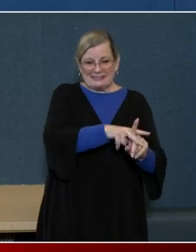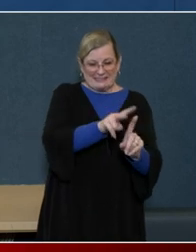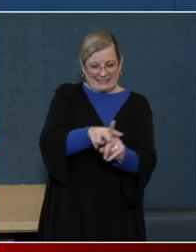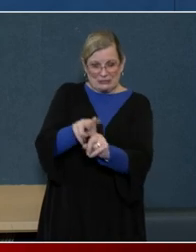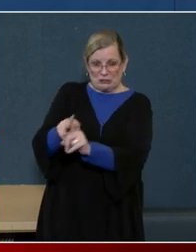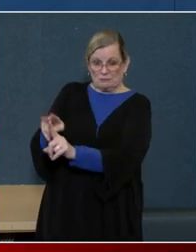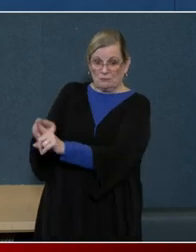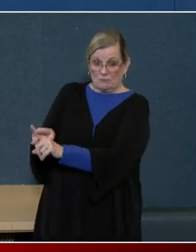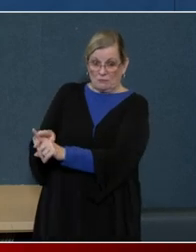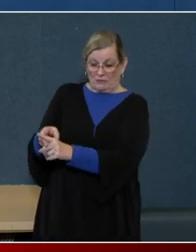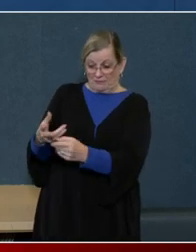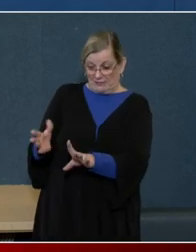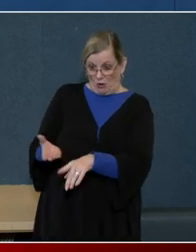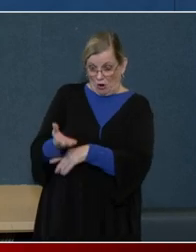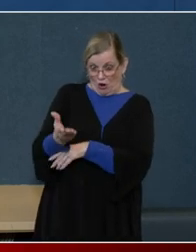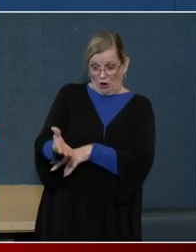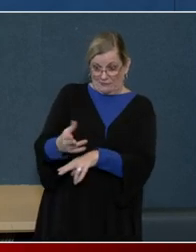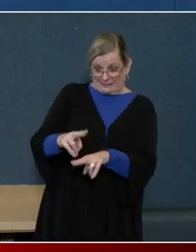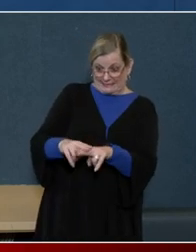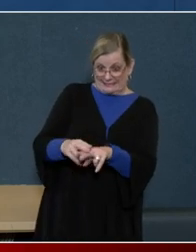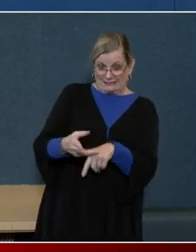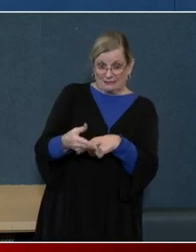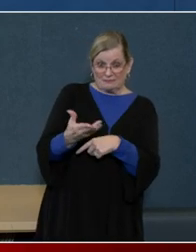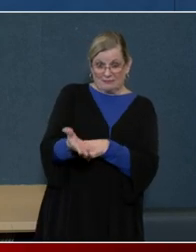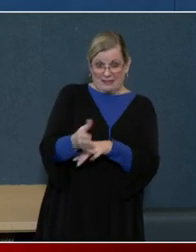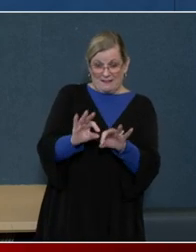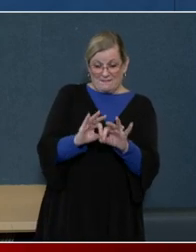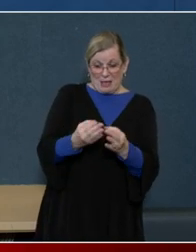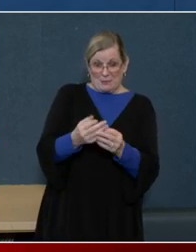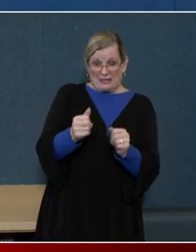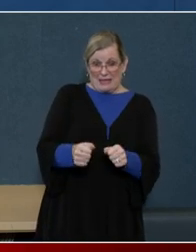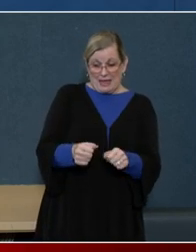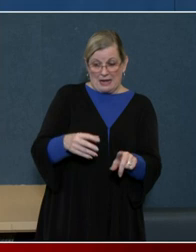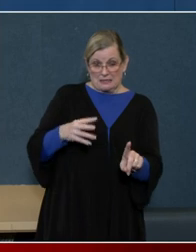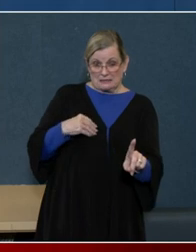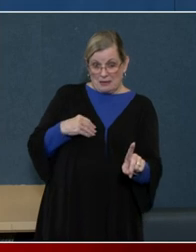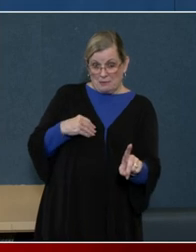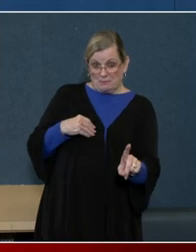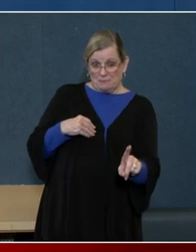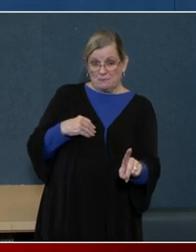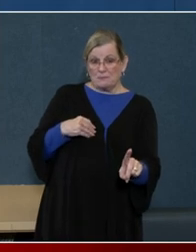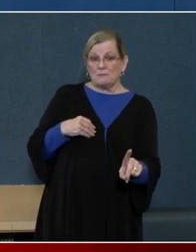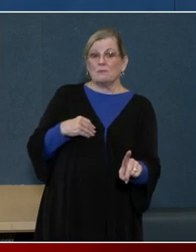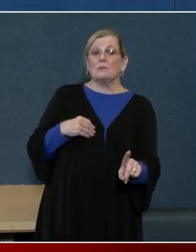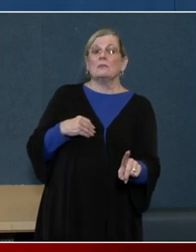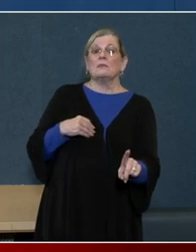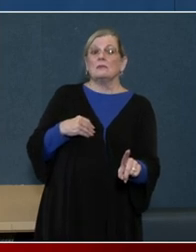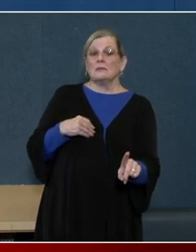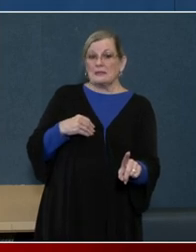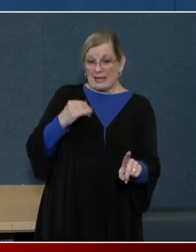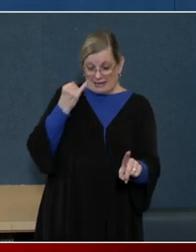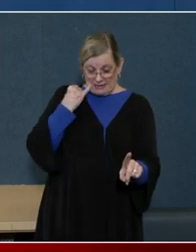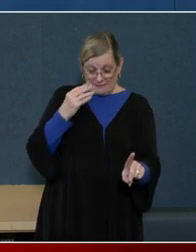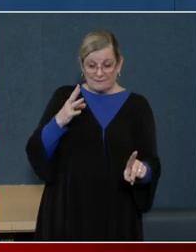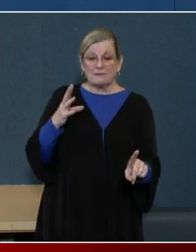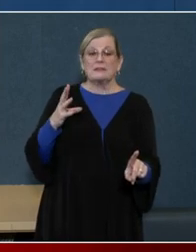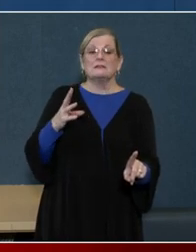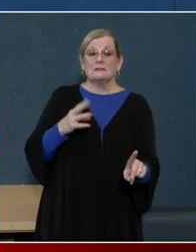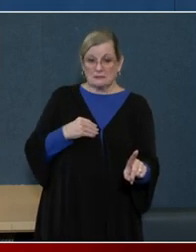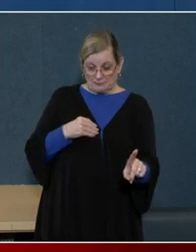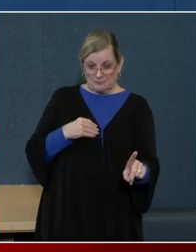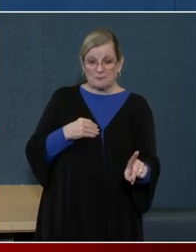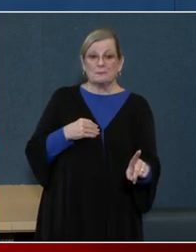offered, a family can accept the classroom seat. If the family accepts the classroom seat, whether that